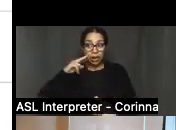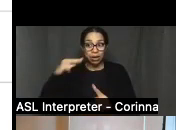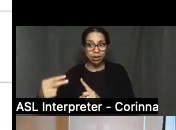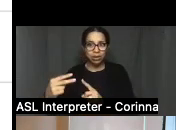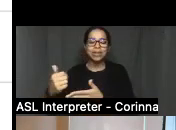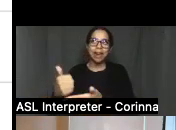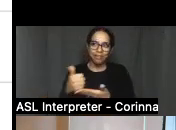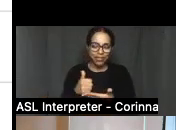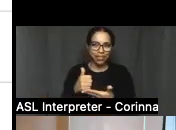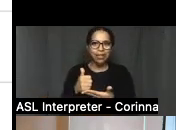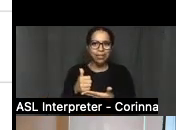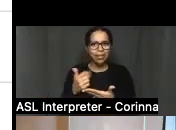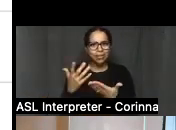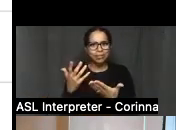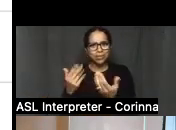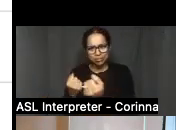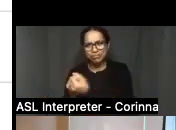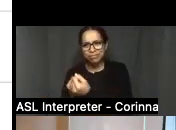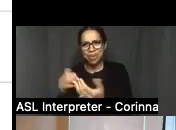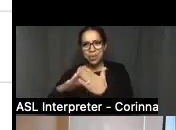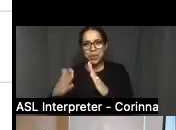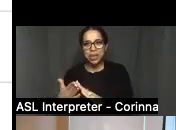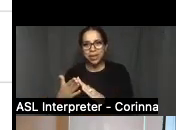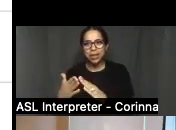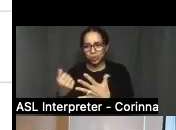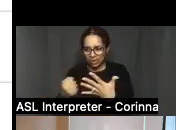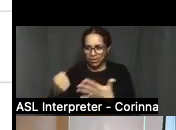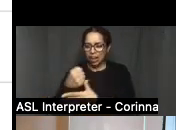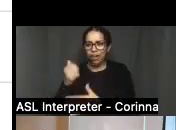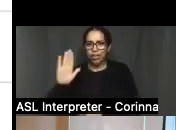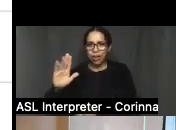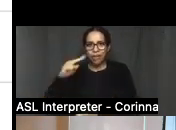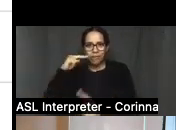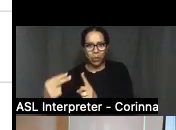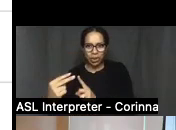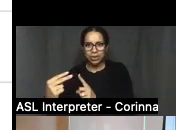to ensure that we're centering the voices of those most impacted and those